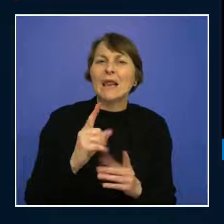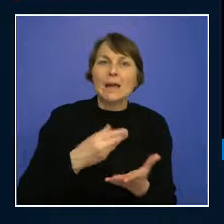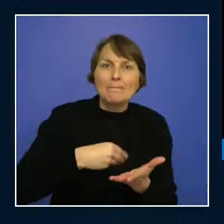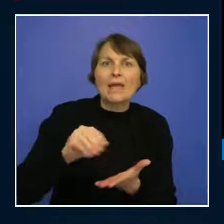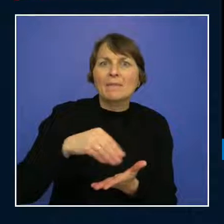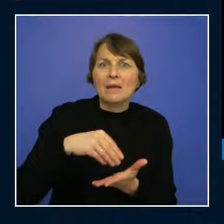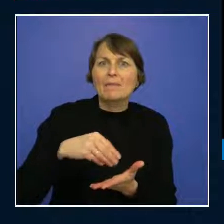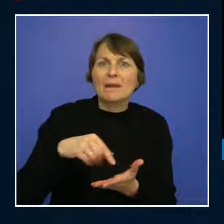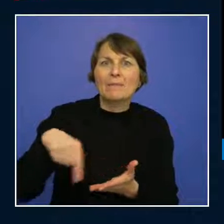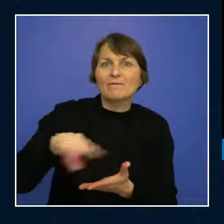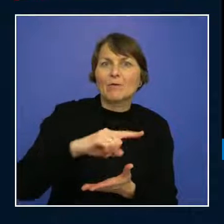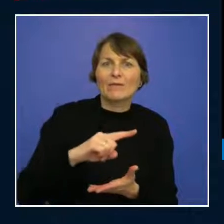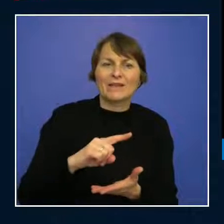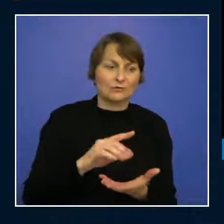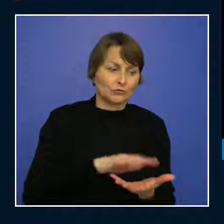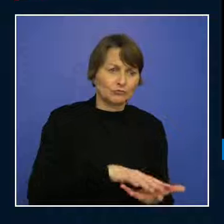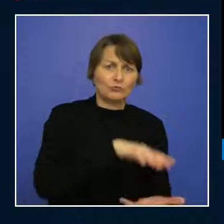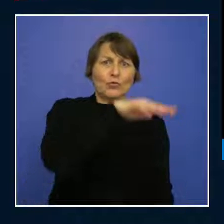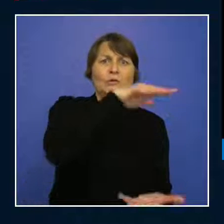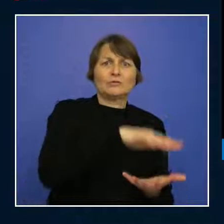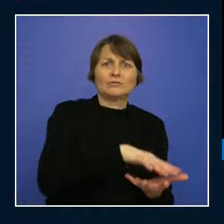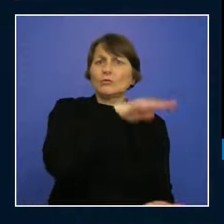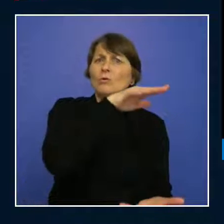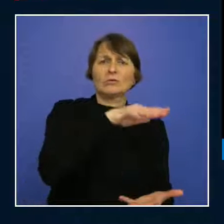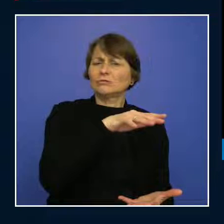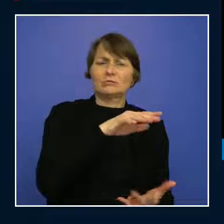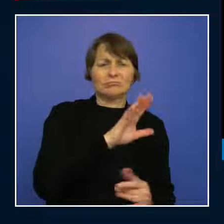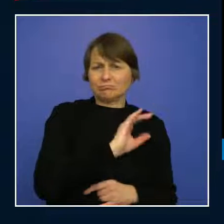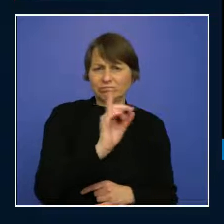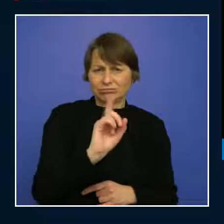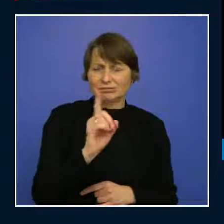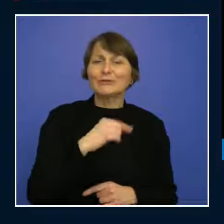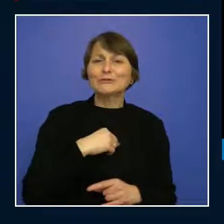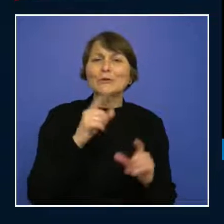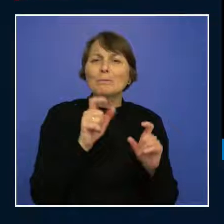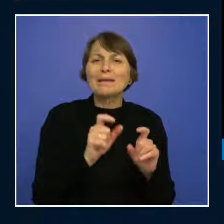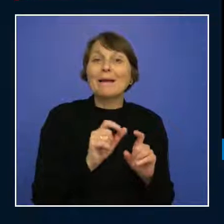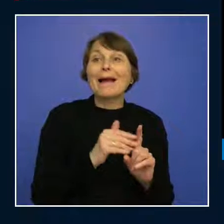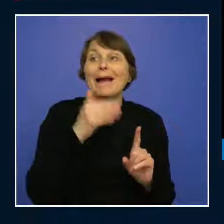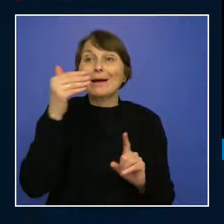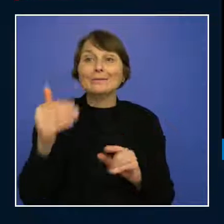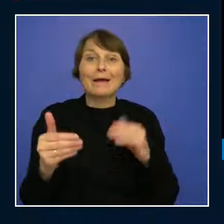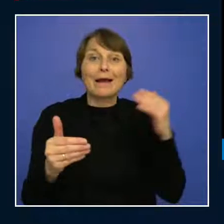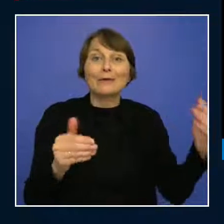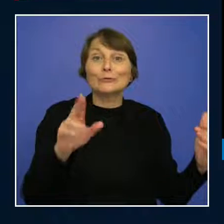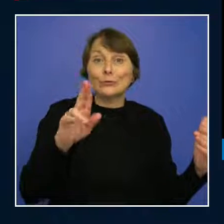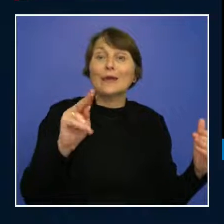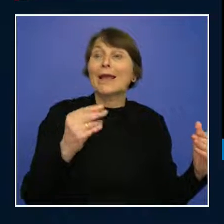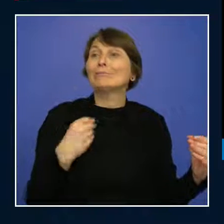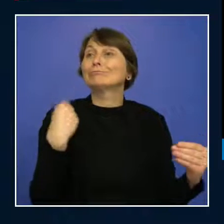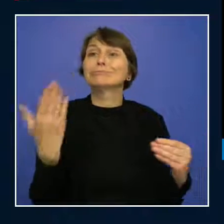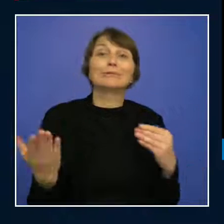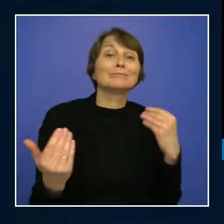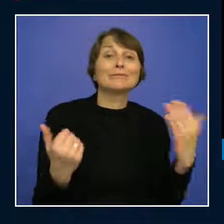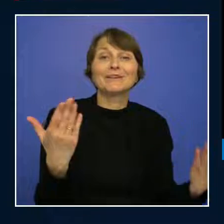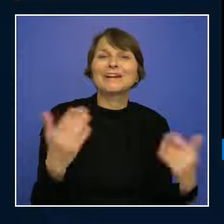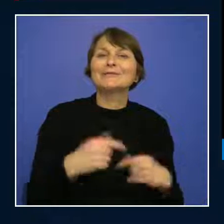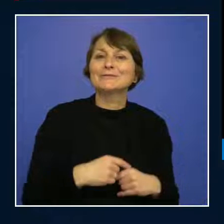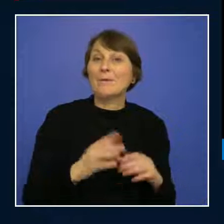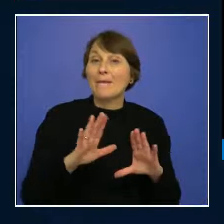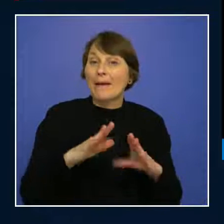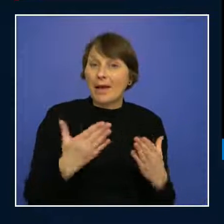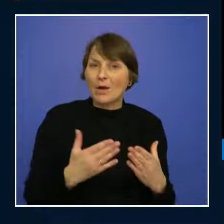of his storage account, and he can service people who are sitting outside of the UK. So again, using the points of presence within the